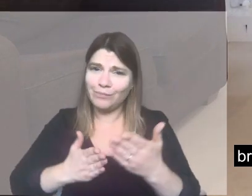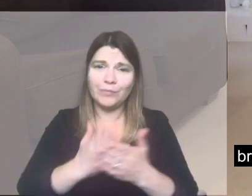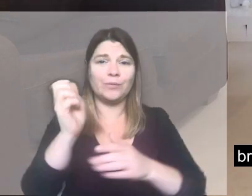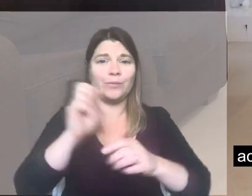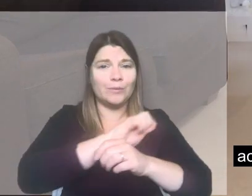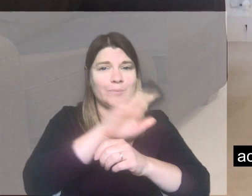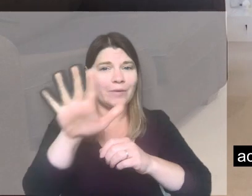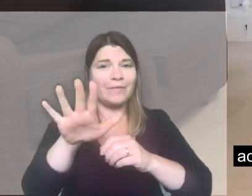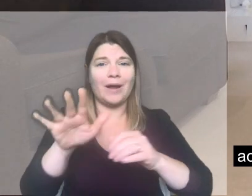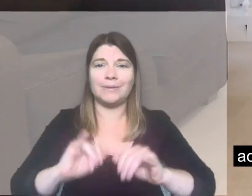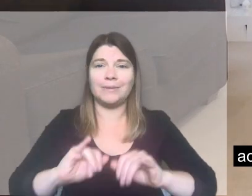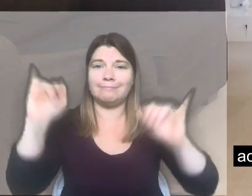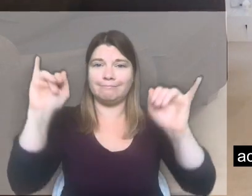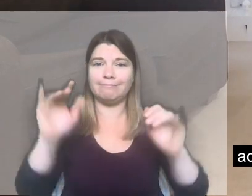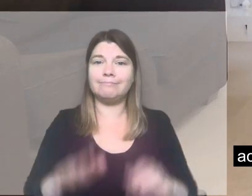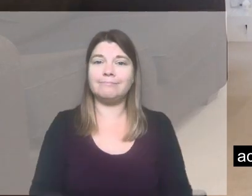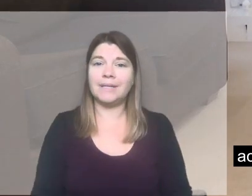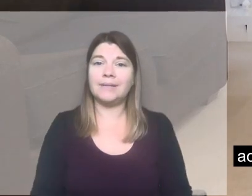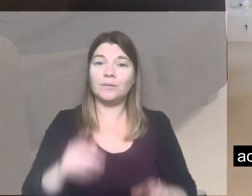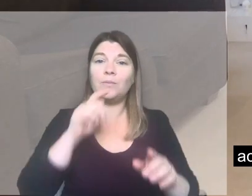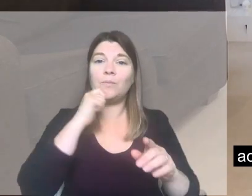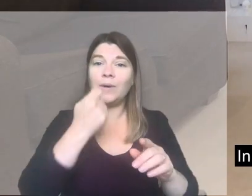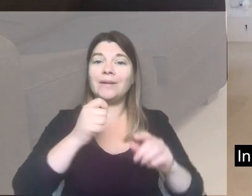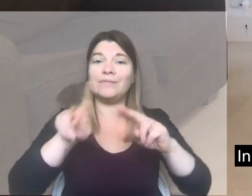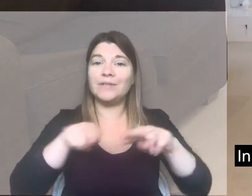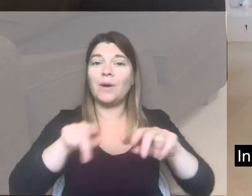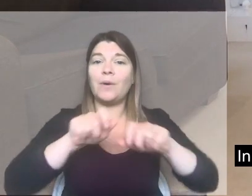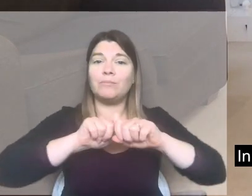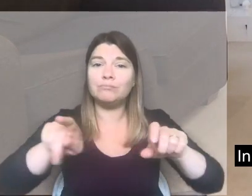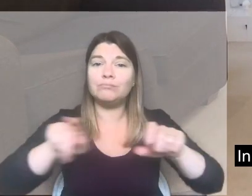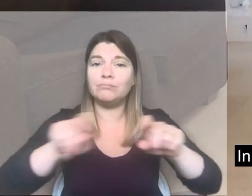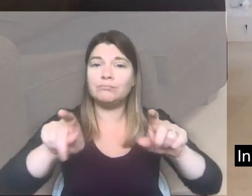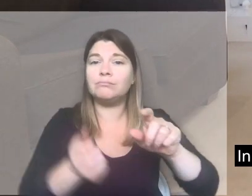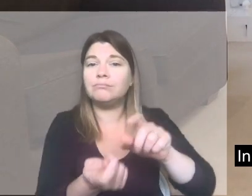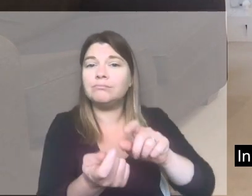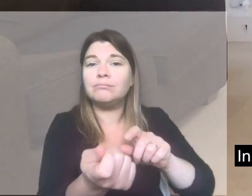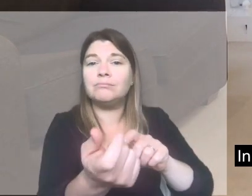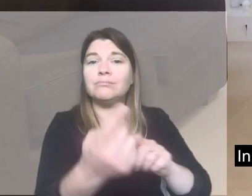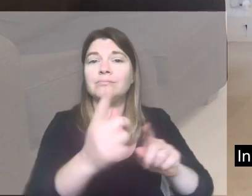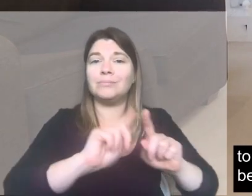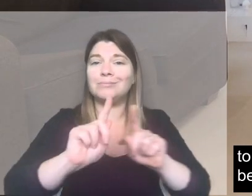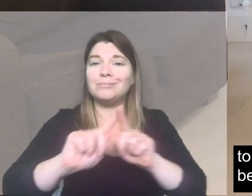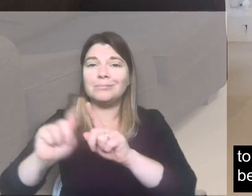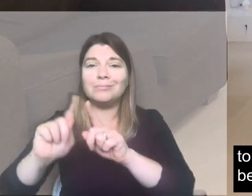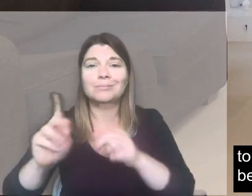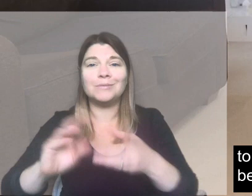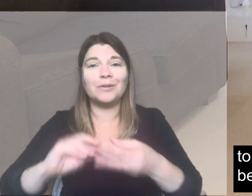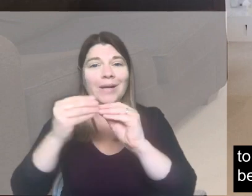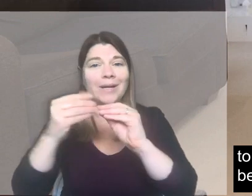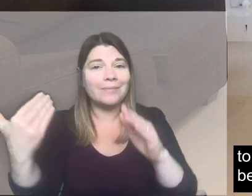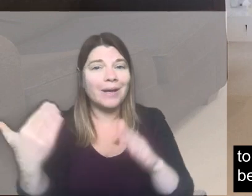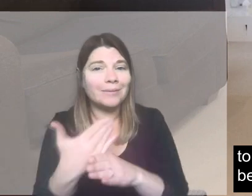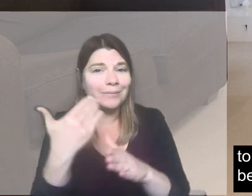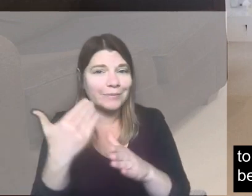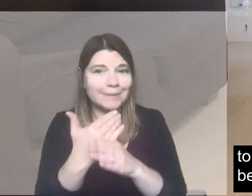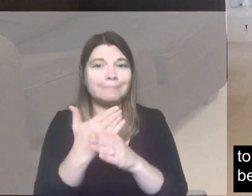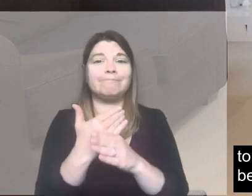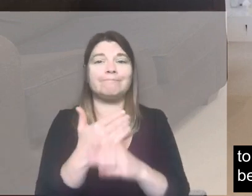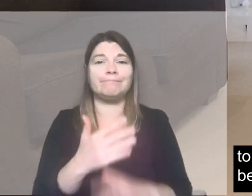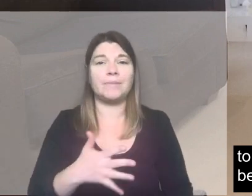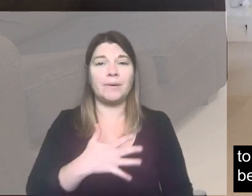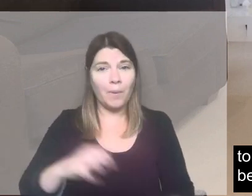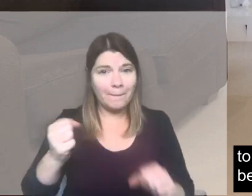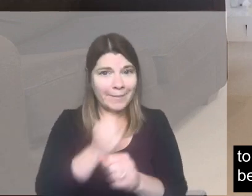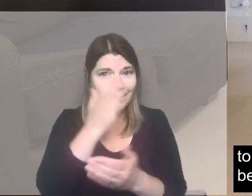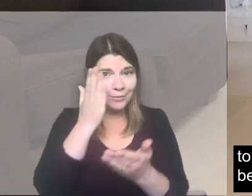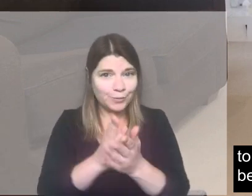of different arts activities that you can try out at home. In order for as many people to be able to be involved as possible,